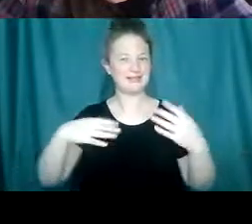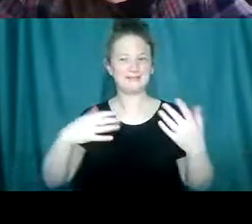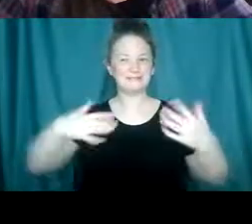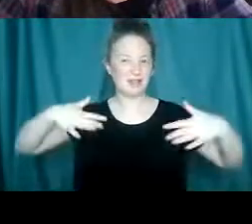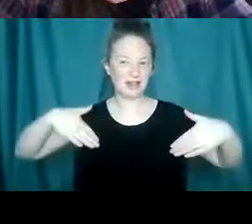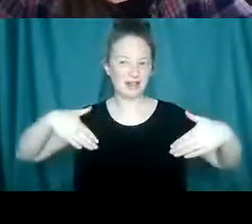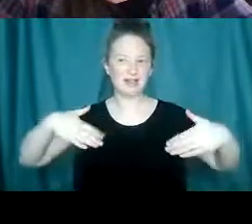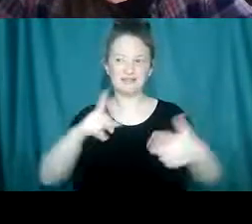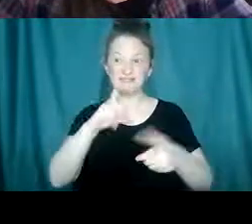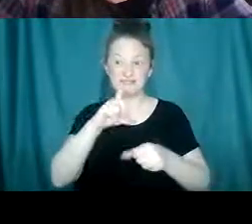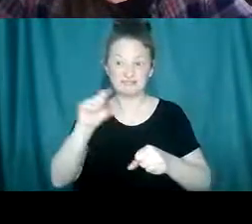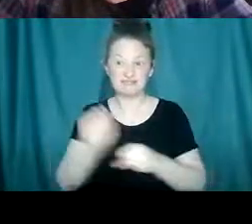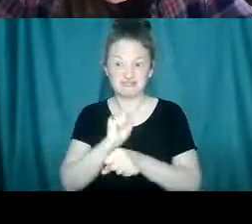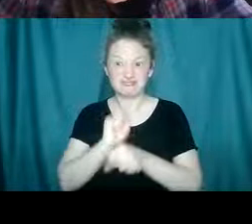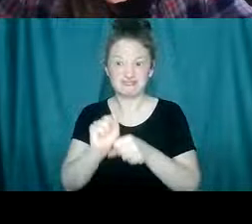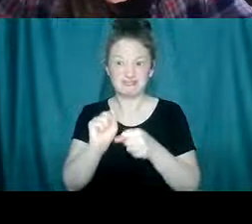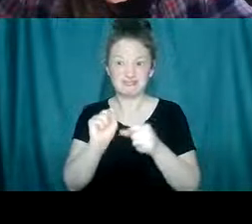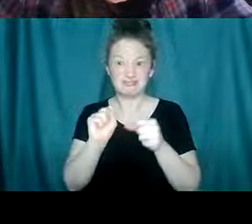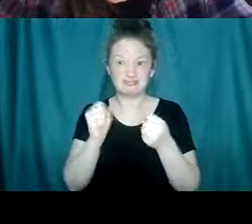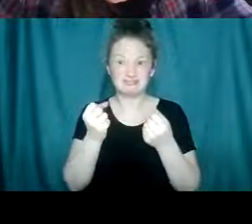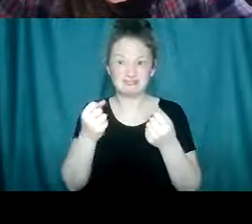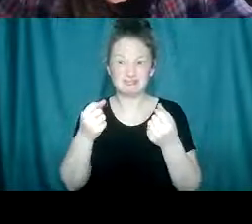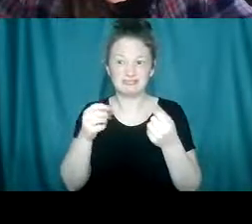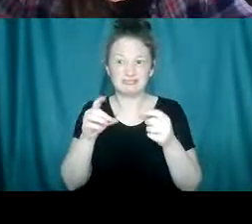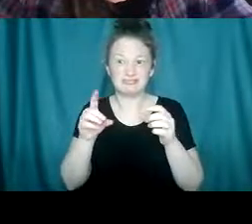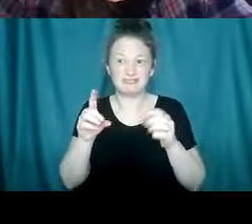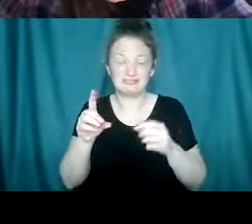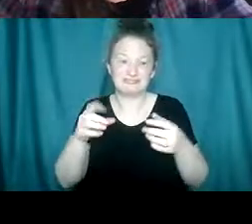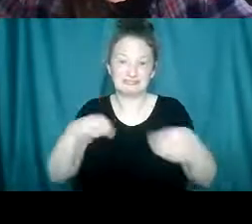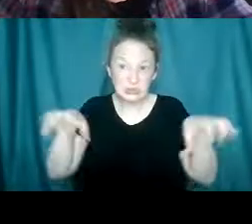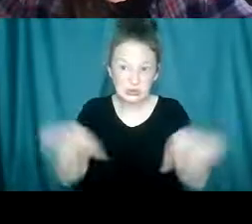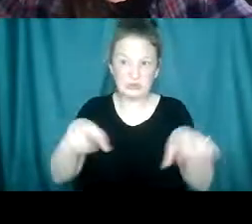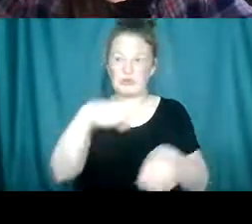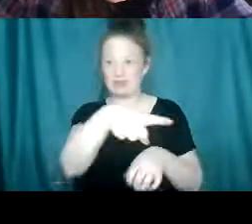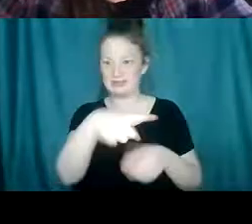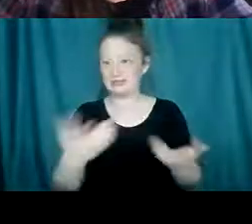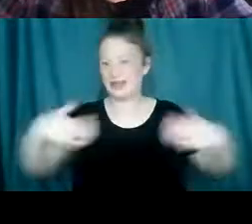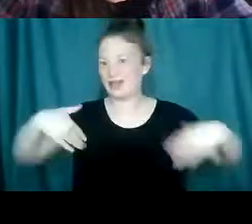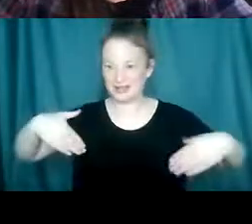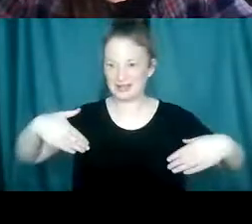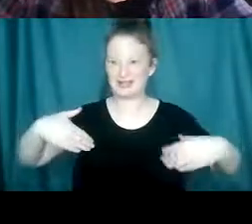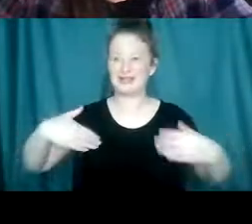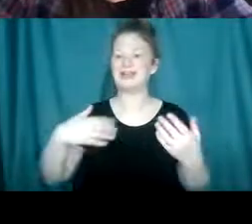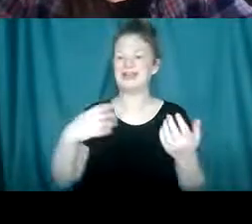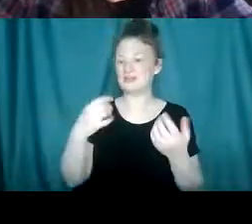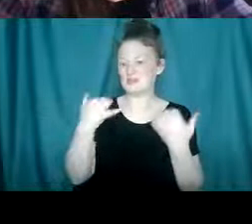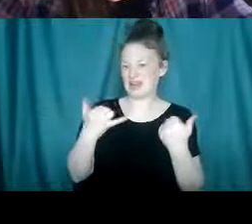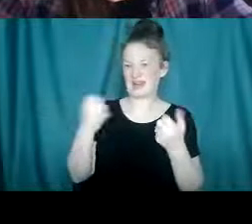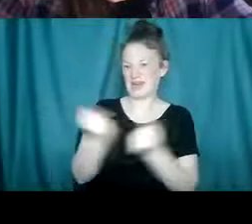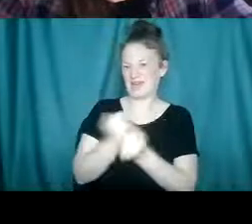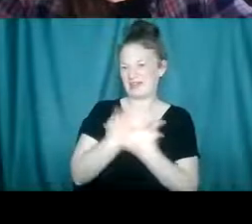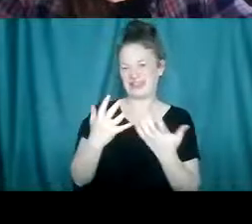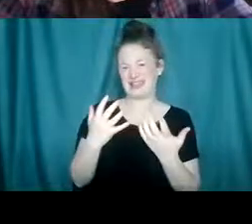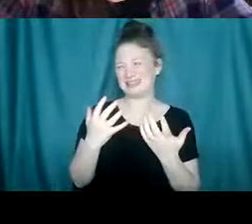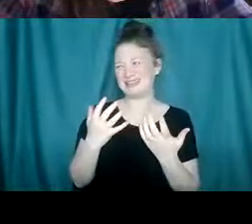to actually do anything in the industrialized scale. And everything we're doing right now is